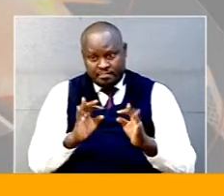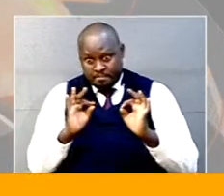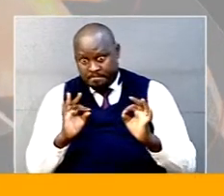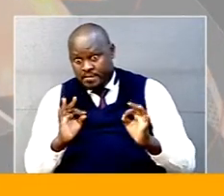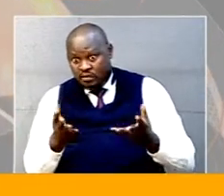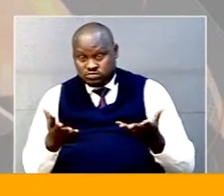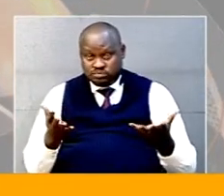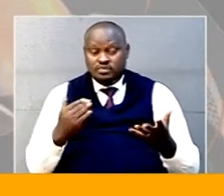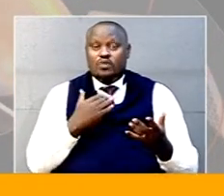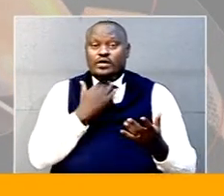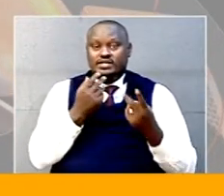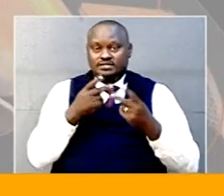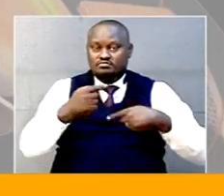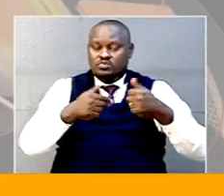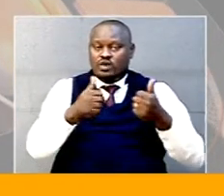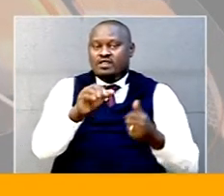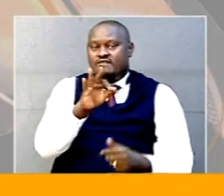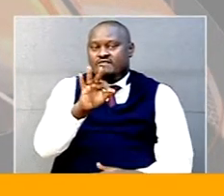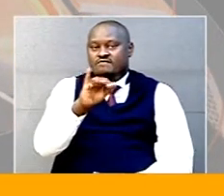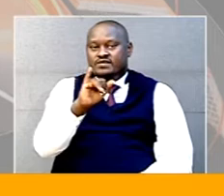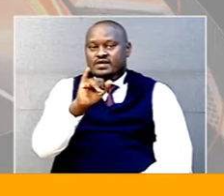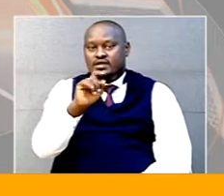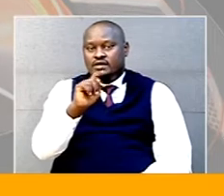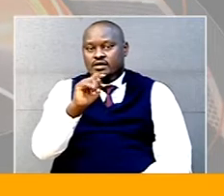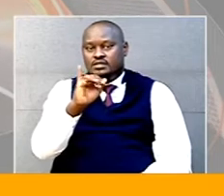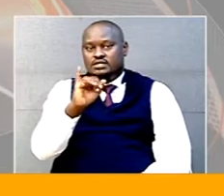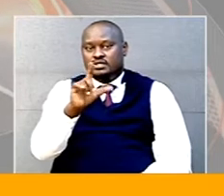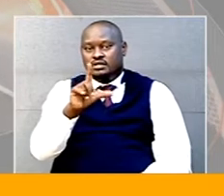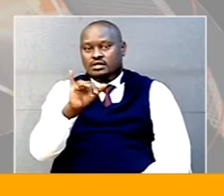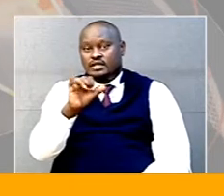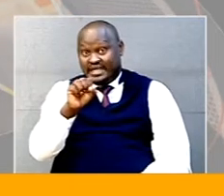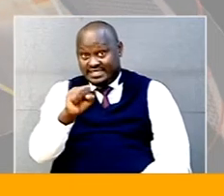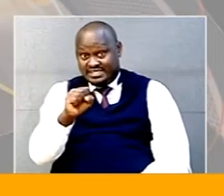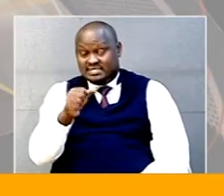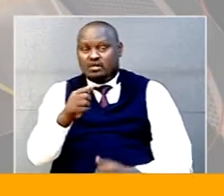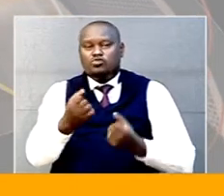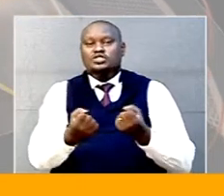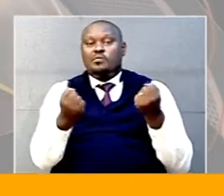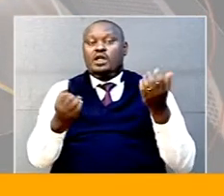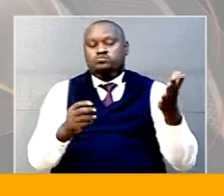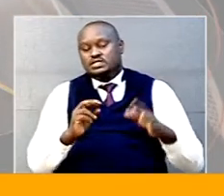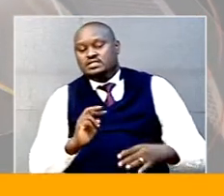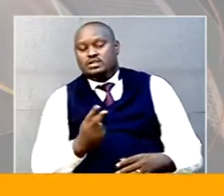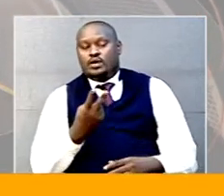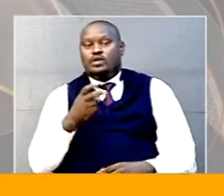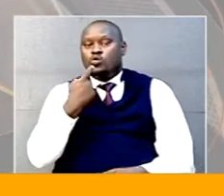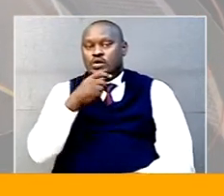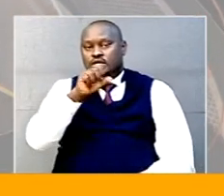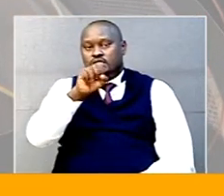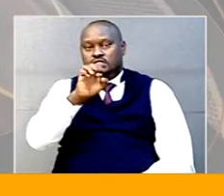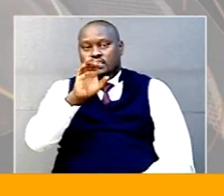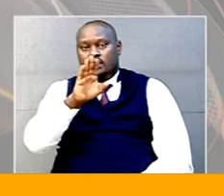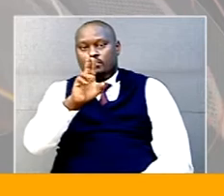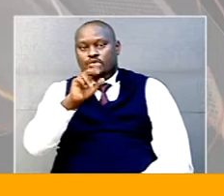Currently, Chris Takis Fitidas is the reigning national champion, with Ronald Sebuguzi coming in second